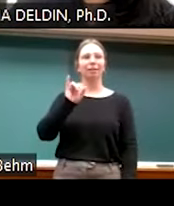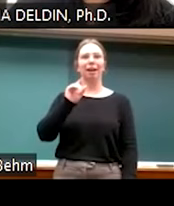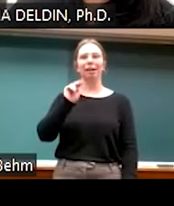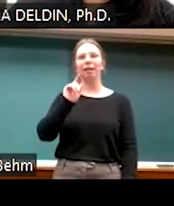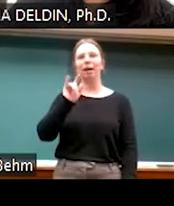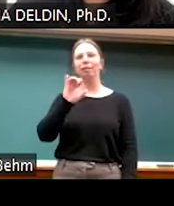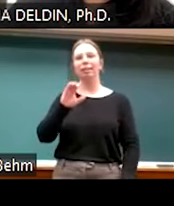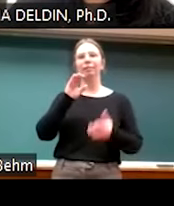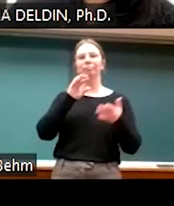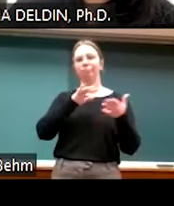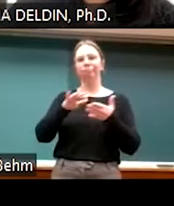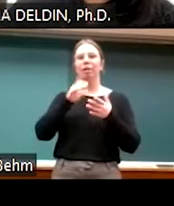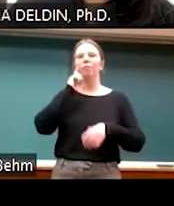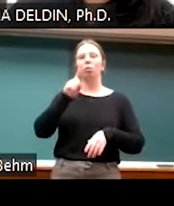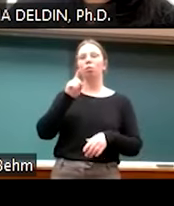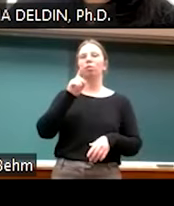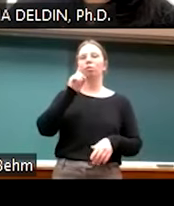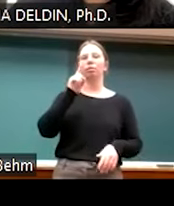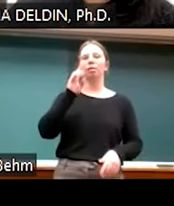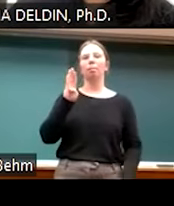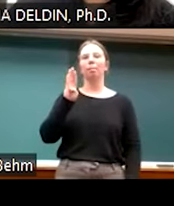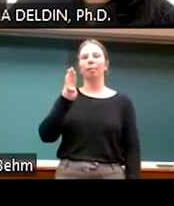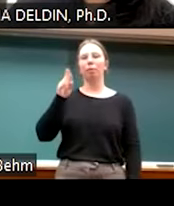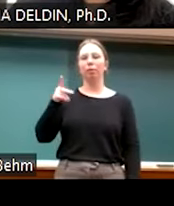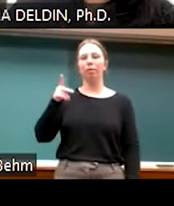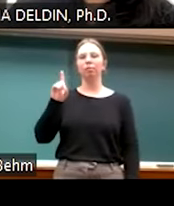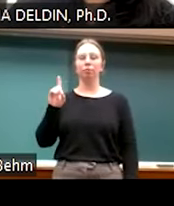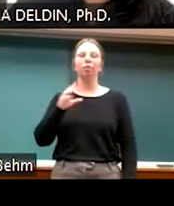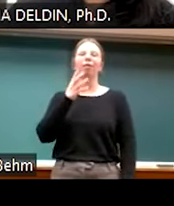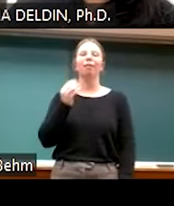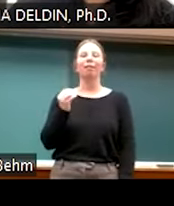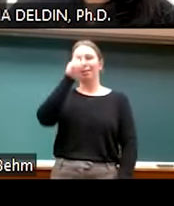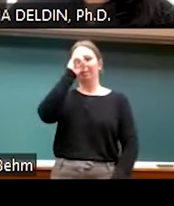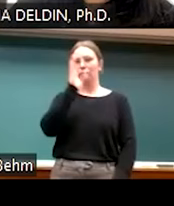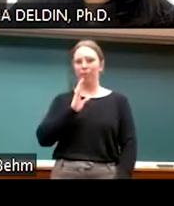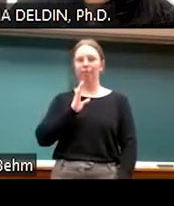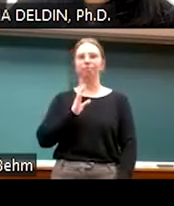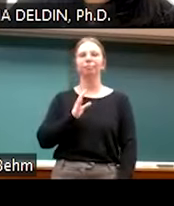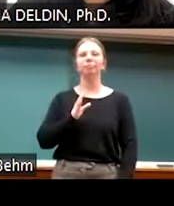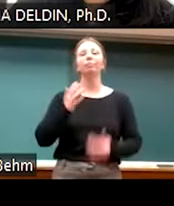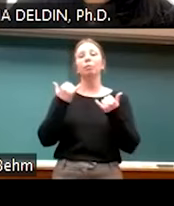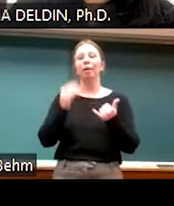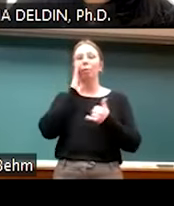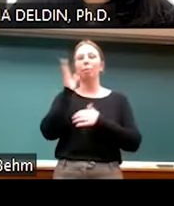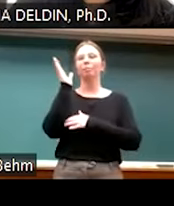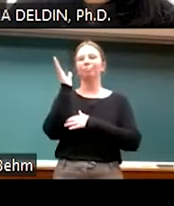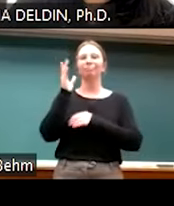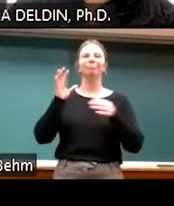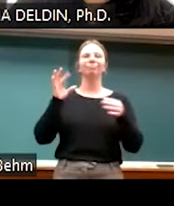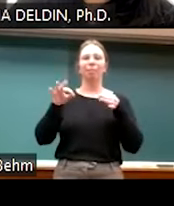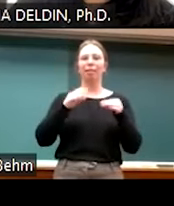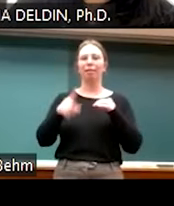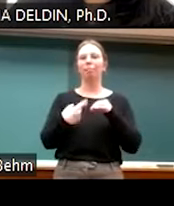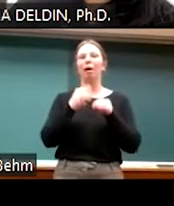schizophrenia. More recently, a research program has focused on mood lifters, which we'll be hearing about today. And this is a mental